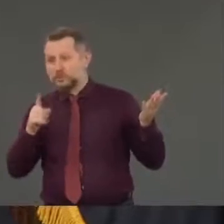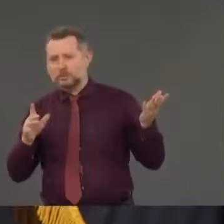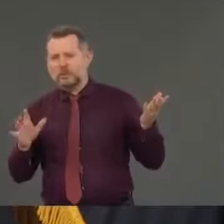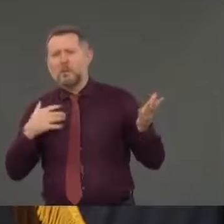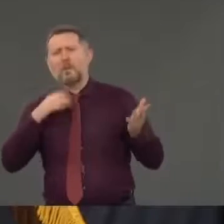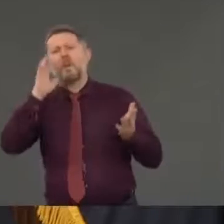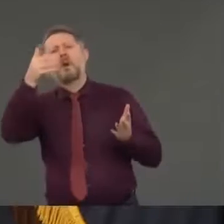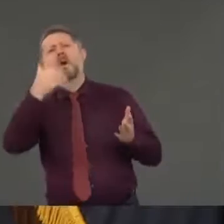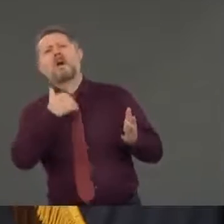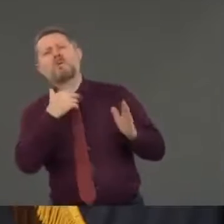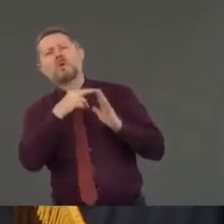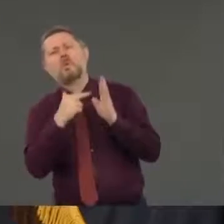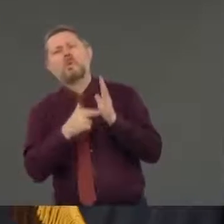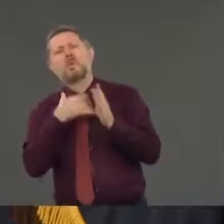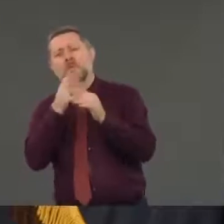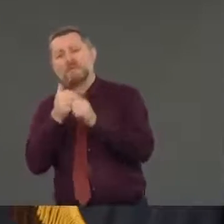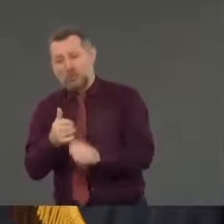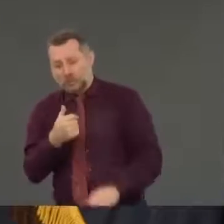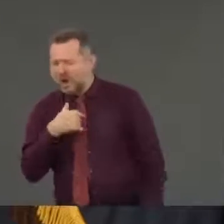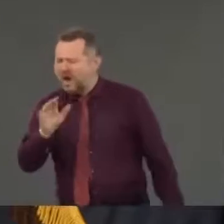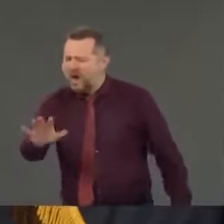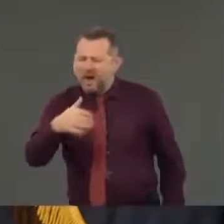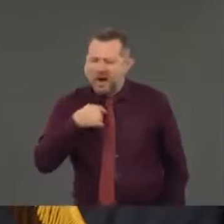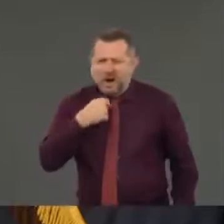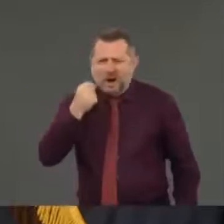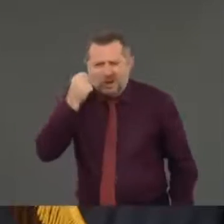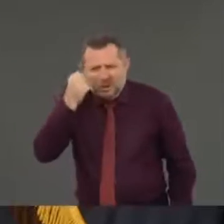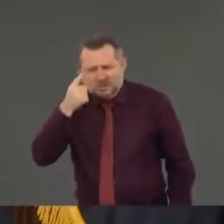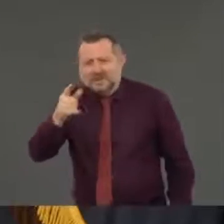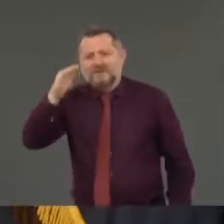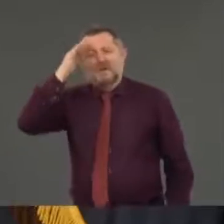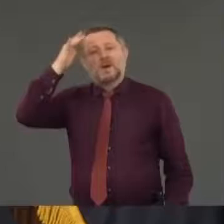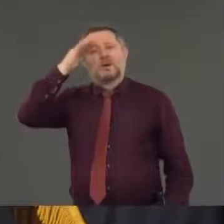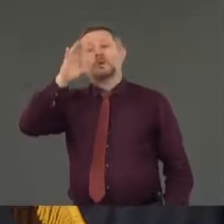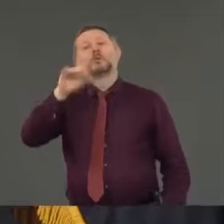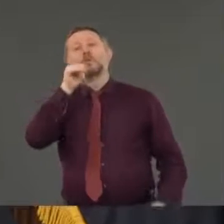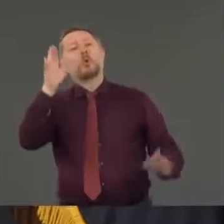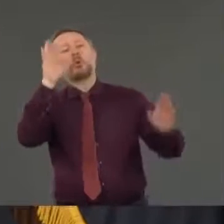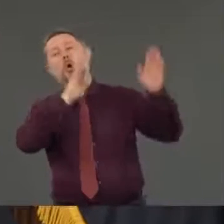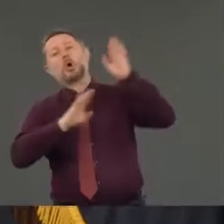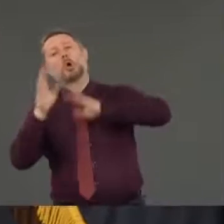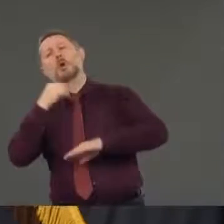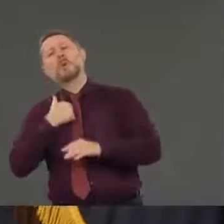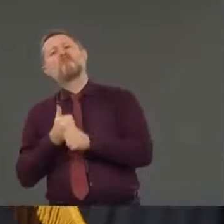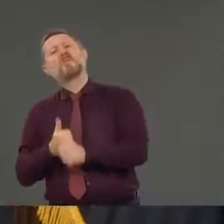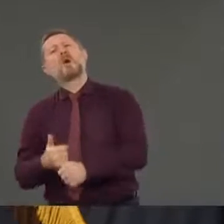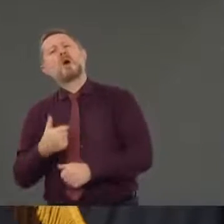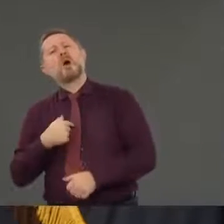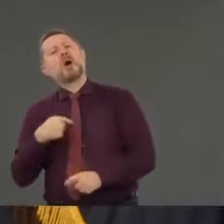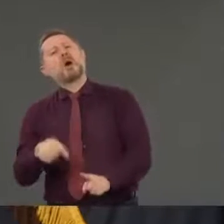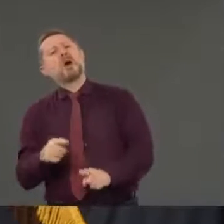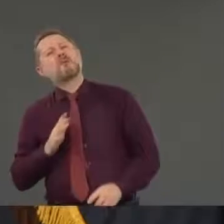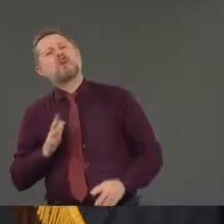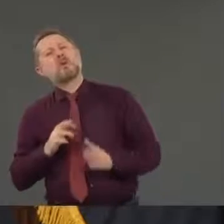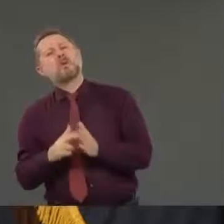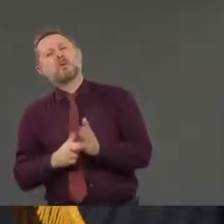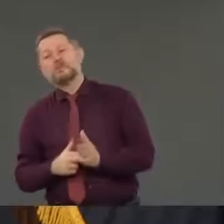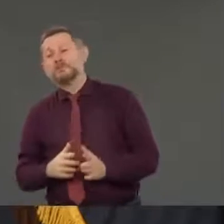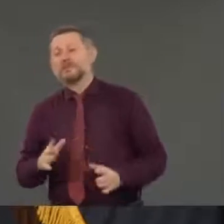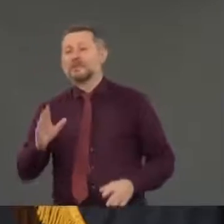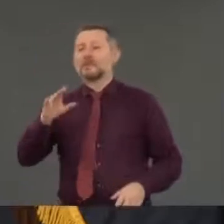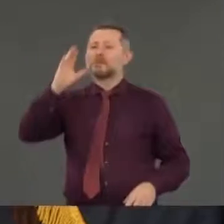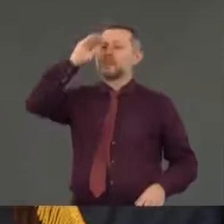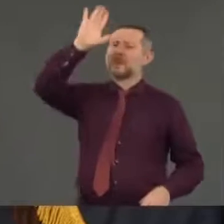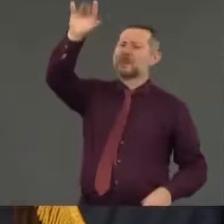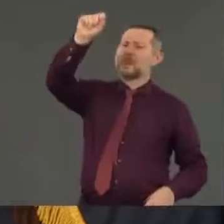I understand that, but that's also theoretical. Don't worry, we'll enforce it, right? The area officials, though, are saying that they're